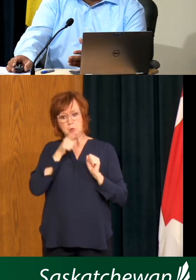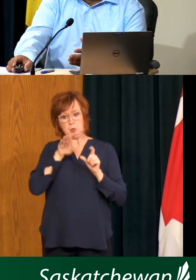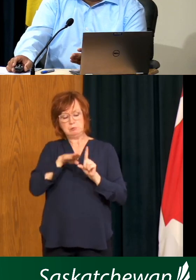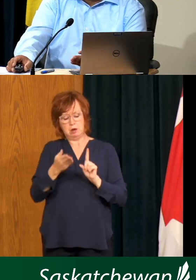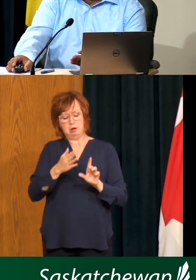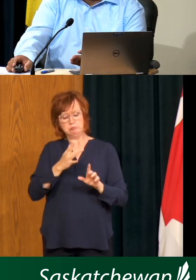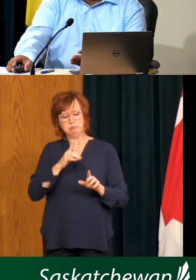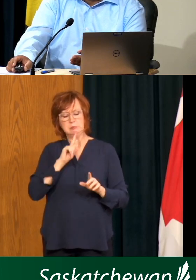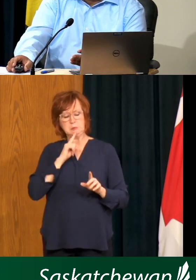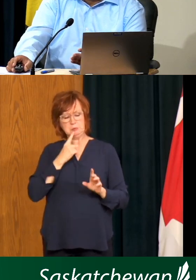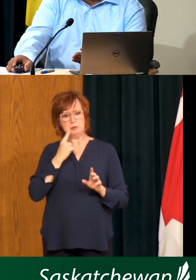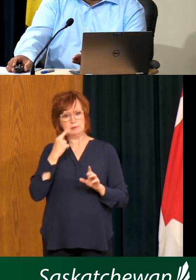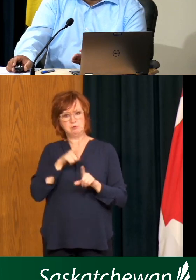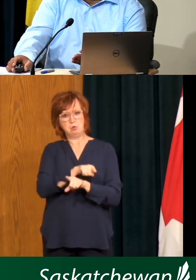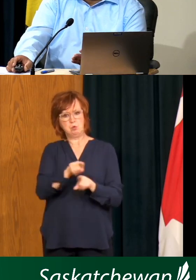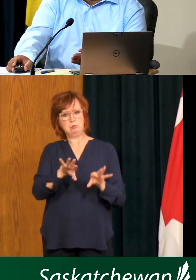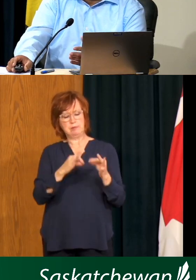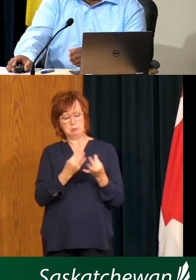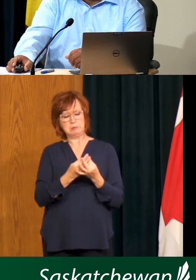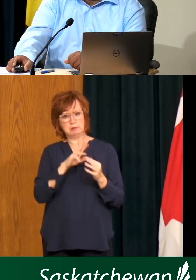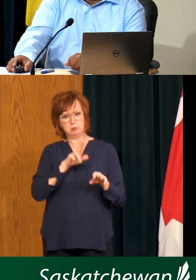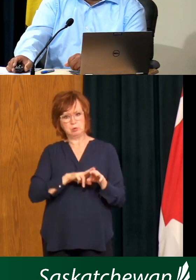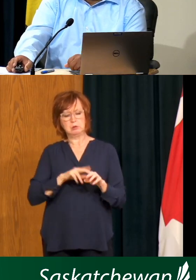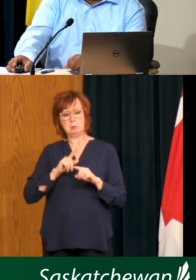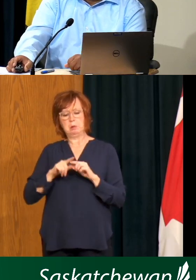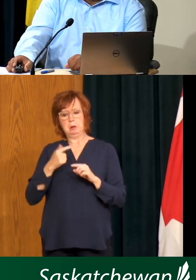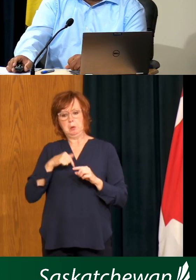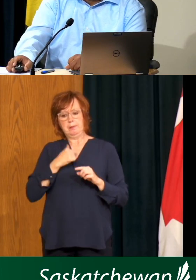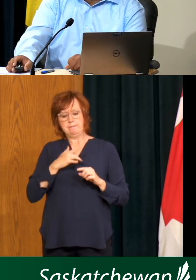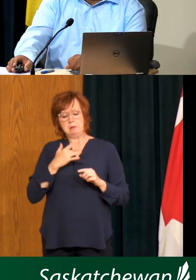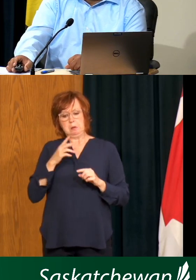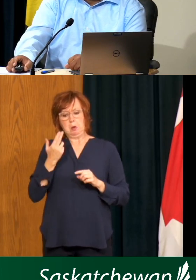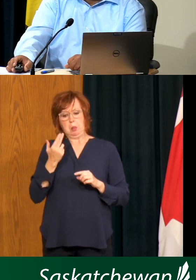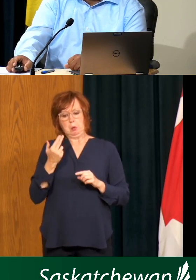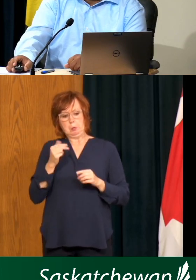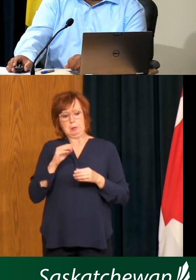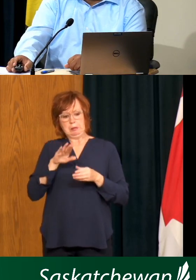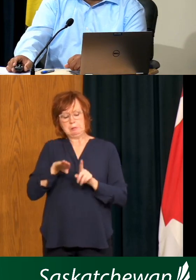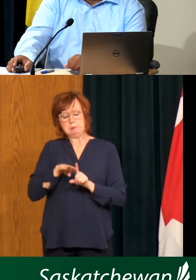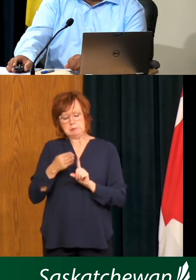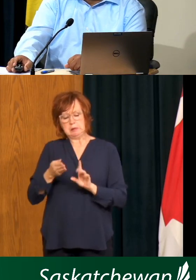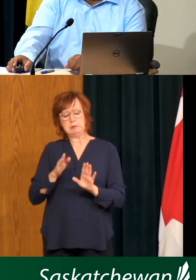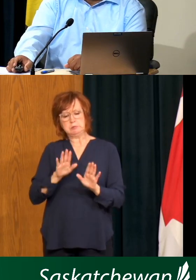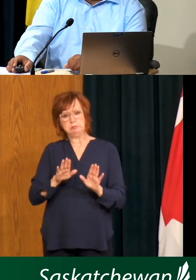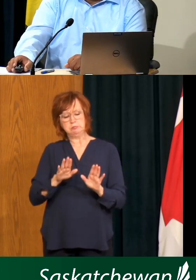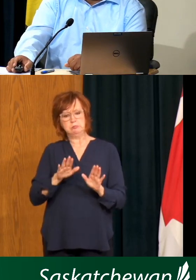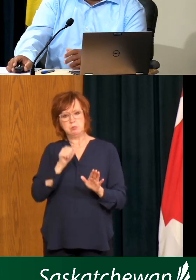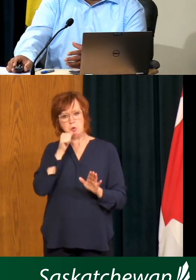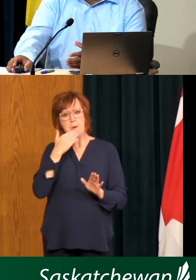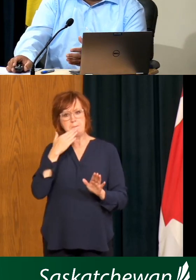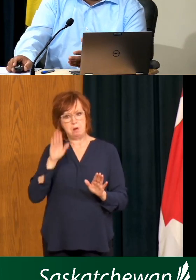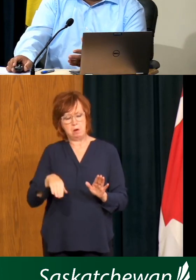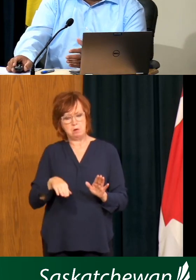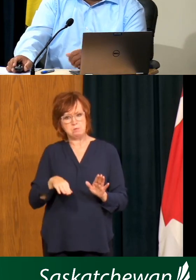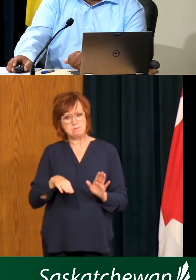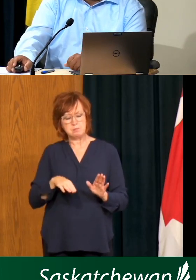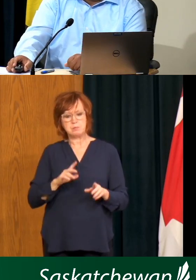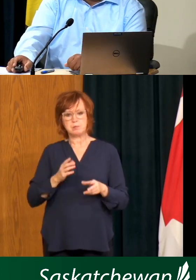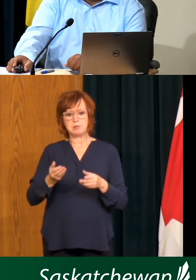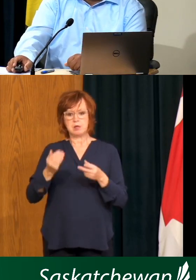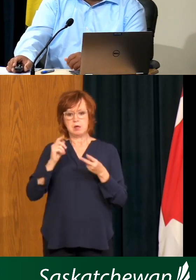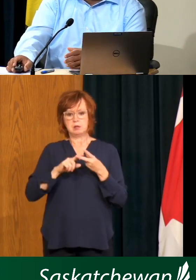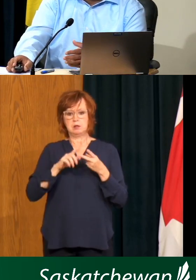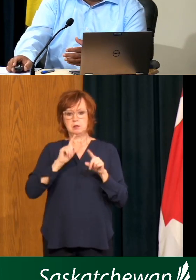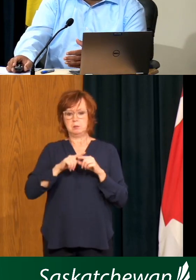long-term care facilities, personal care homes, assisted living facilities, where we have not seen major outbreaks in those settings, and the patience and forbearance